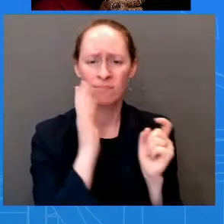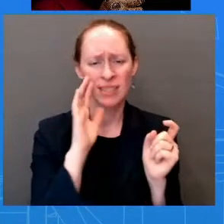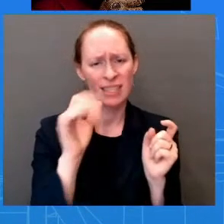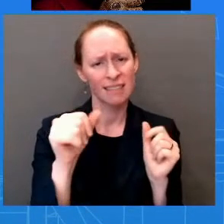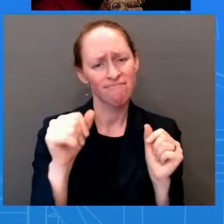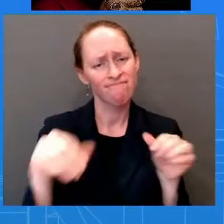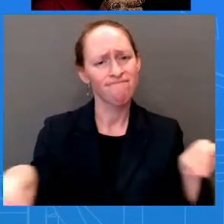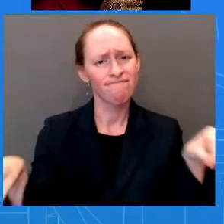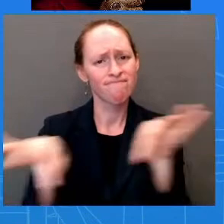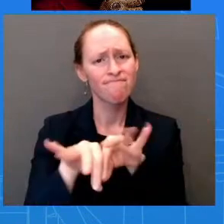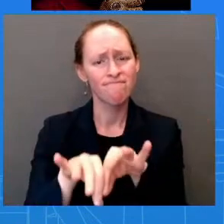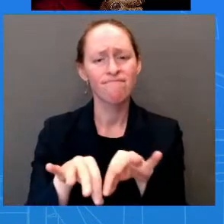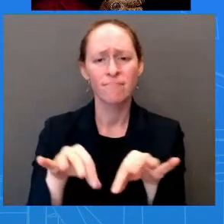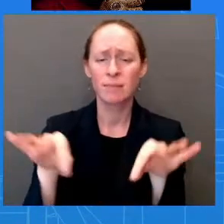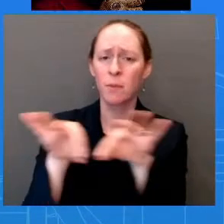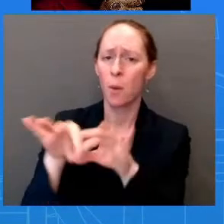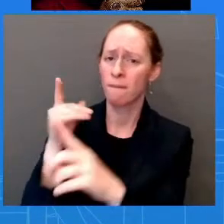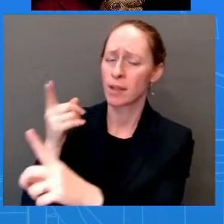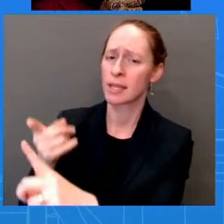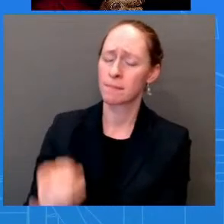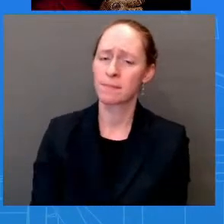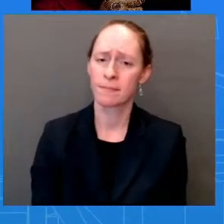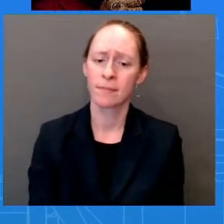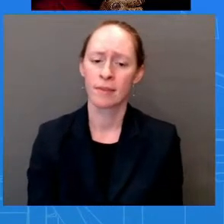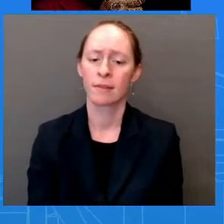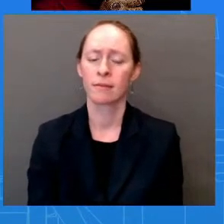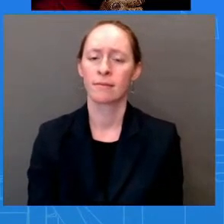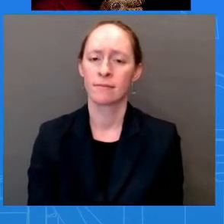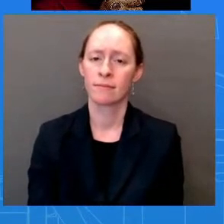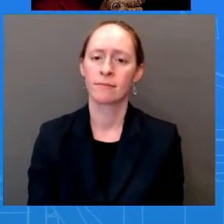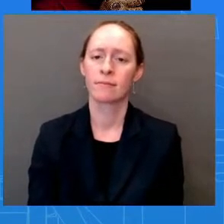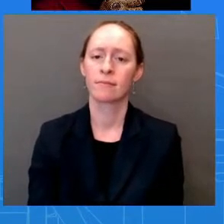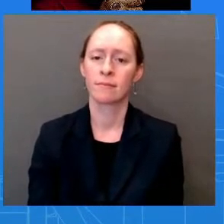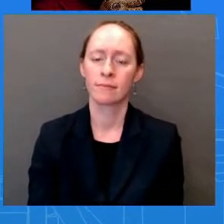think we've talked a little bit about the priorities of the lame duck,